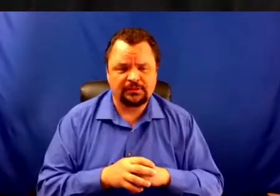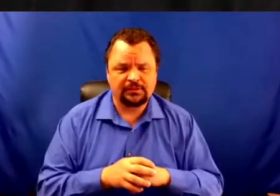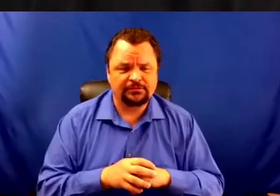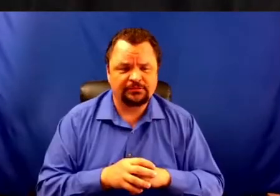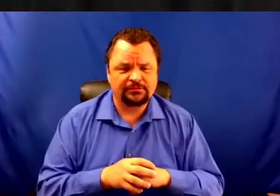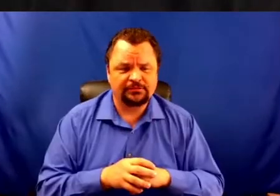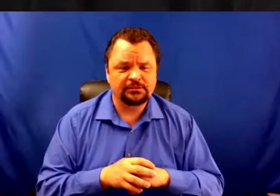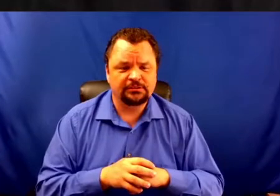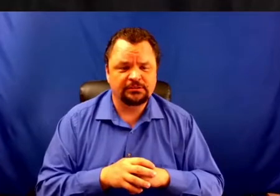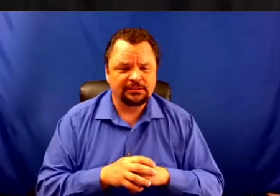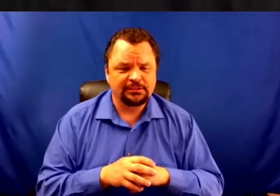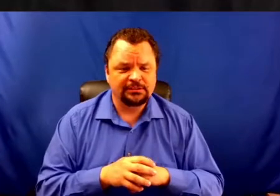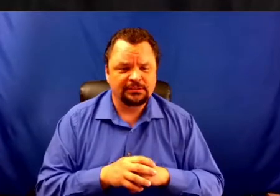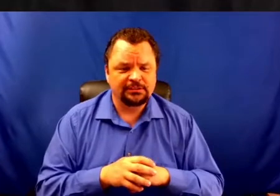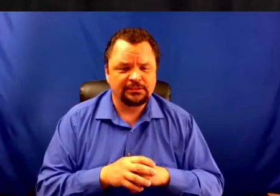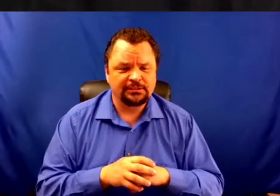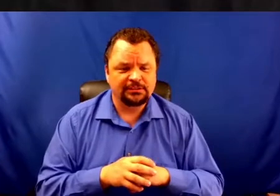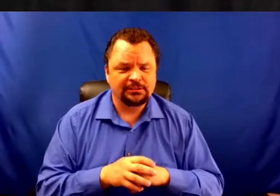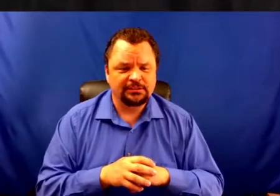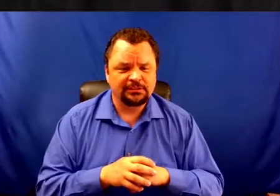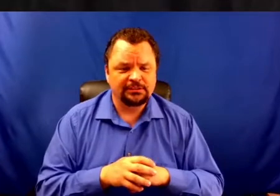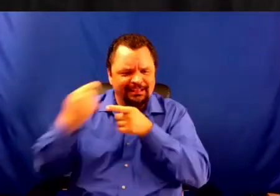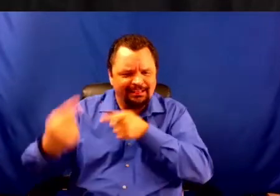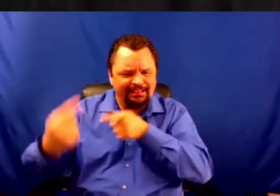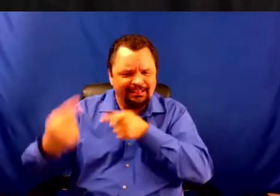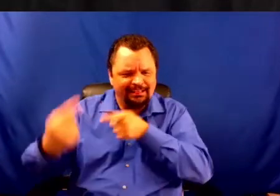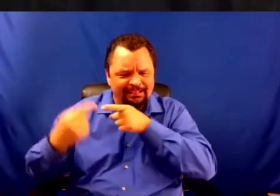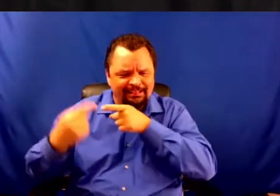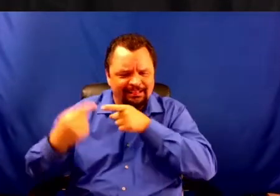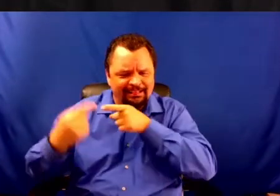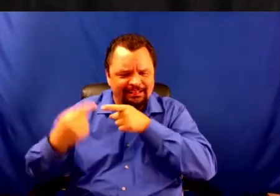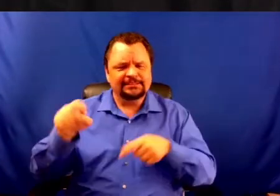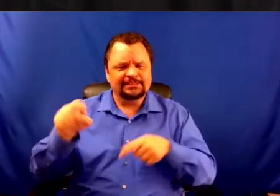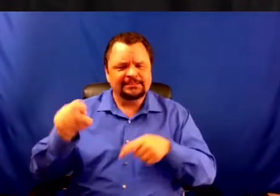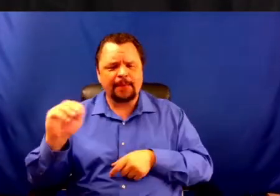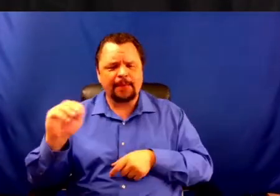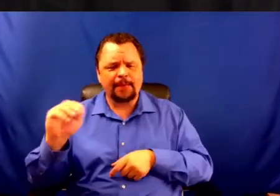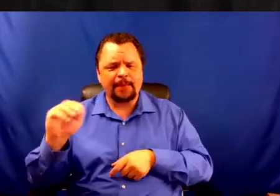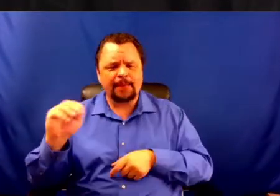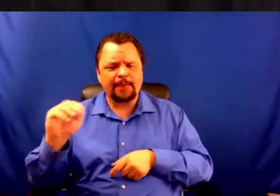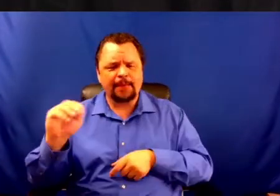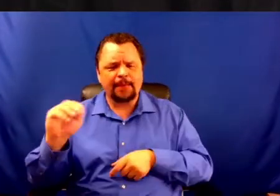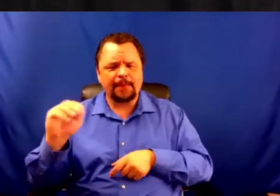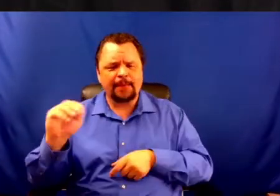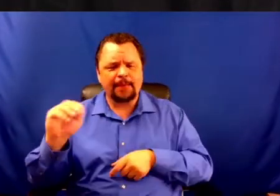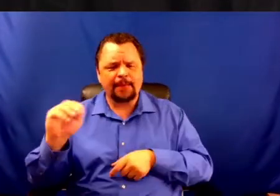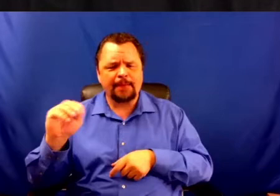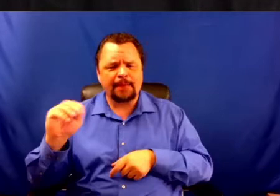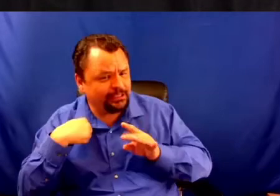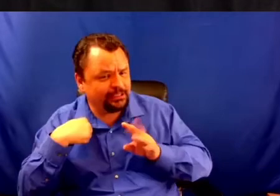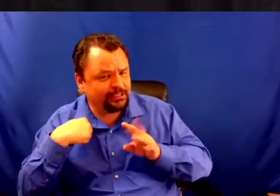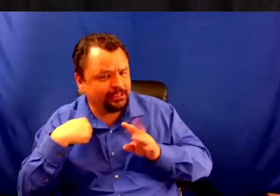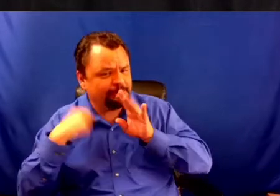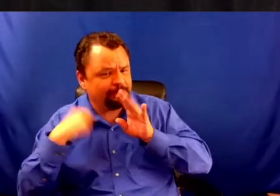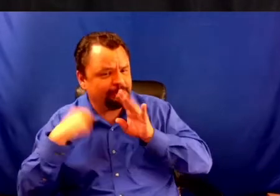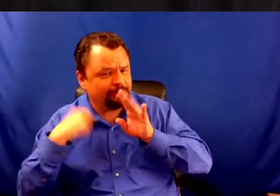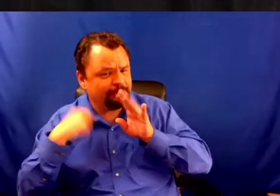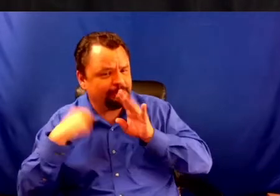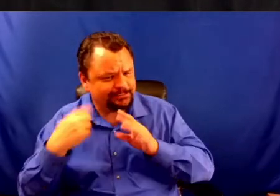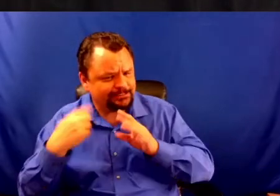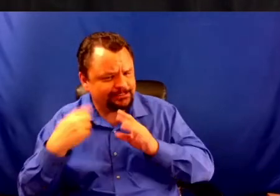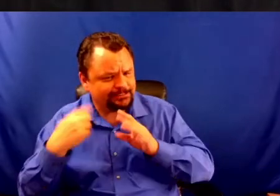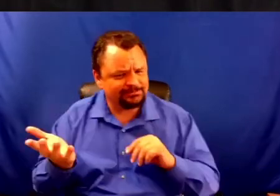We've got some Can technical you guys hear me? issues going, which is very rare, by the way.